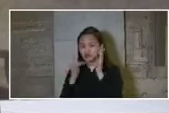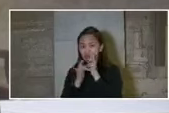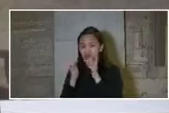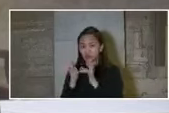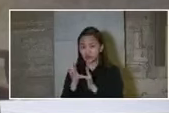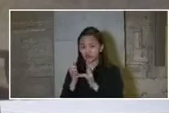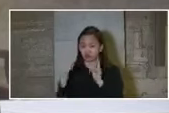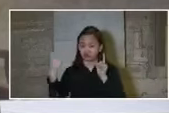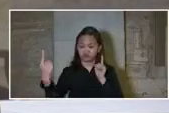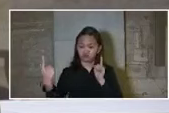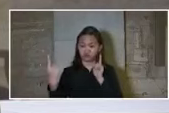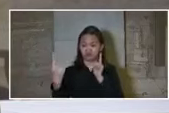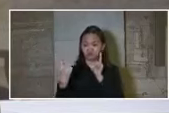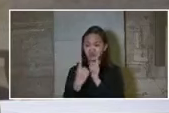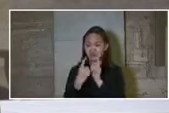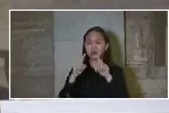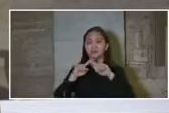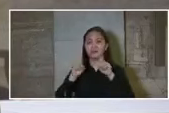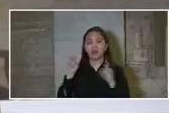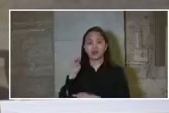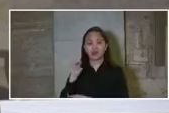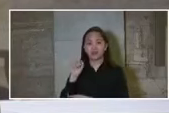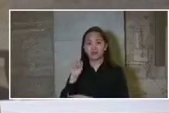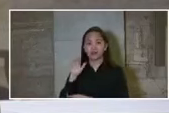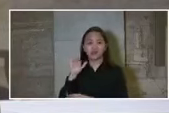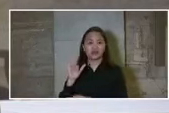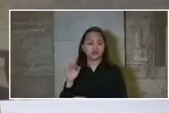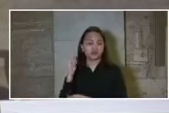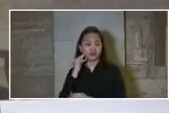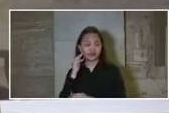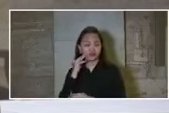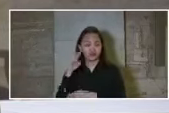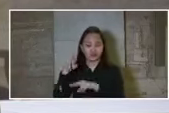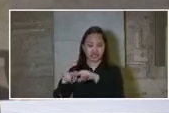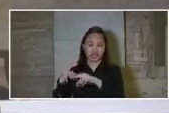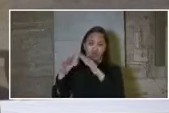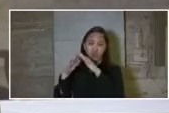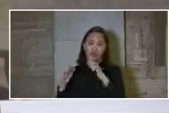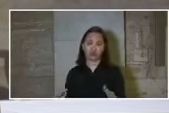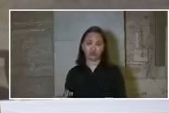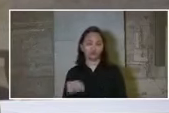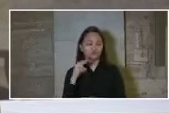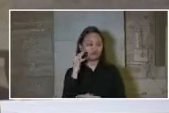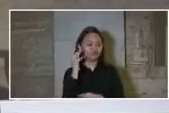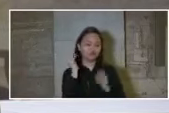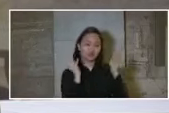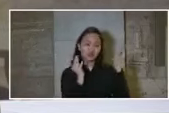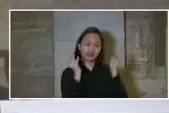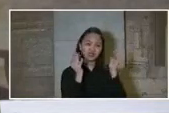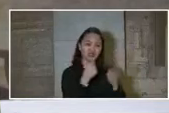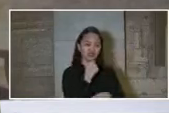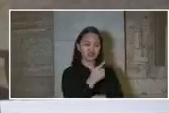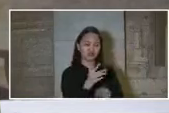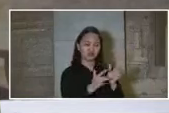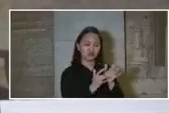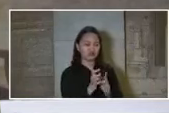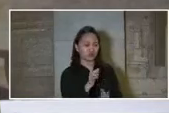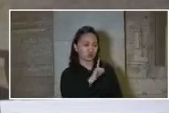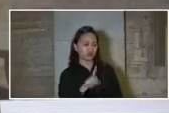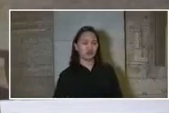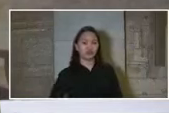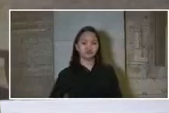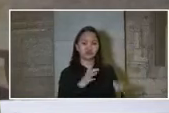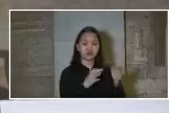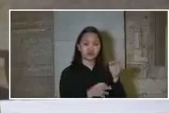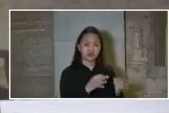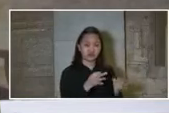him, but Mary sat at home. Martha said to Jesus, Lord, if